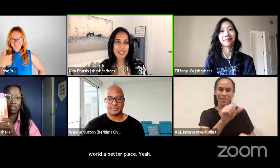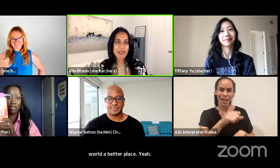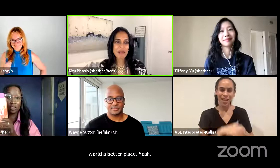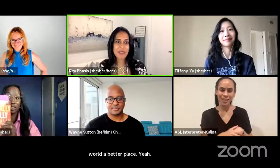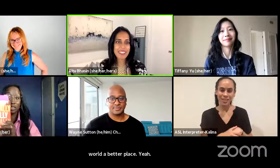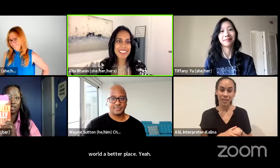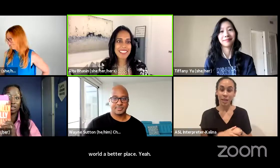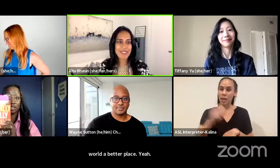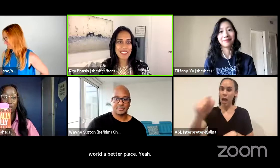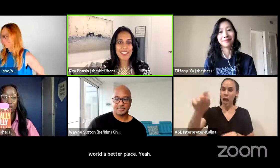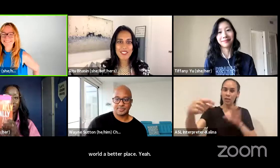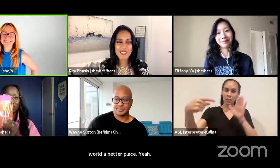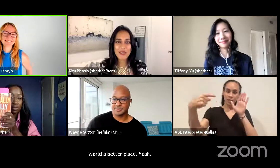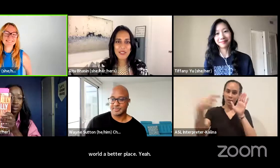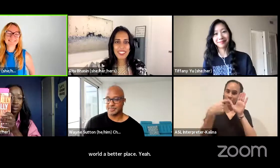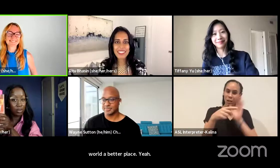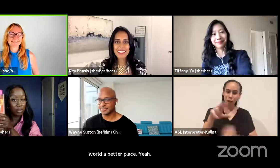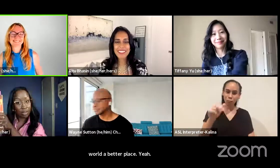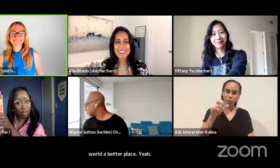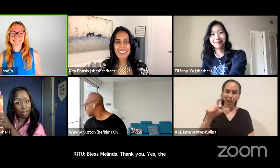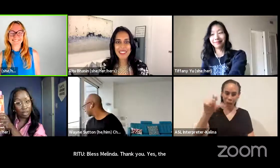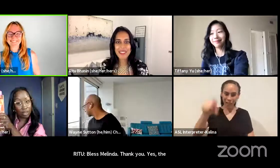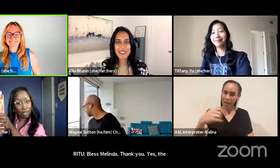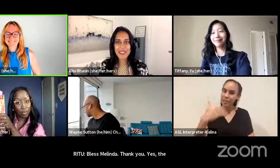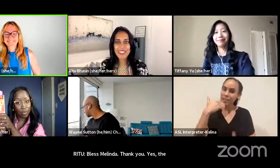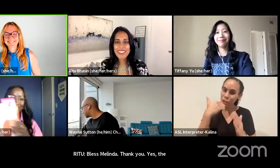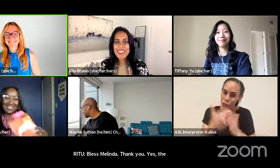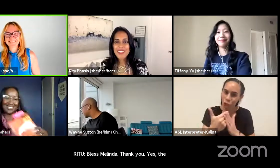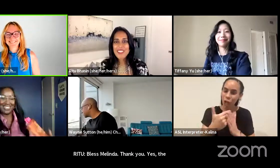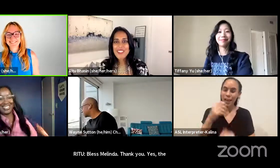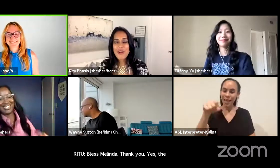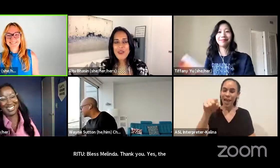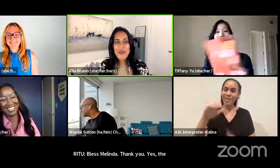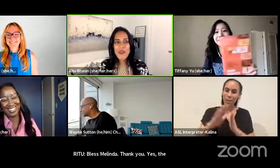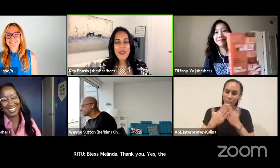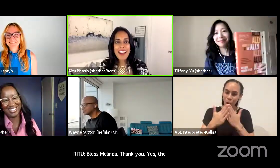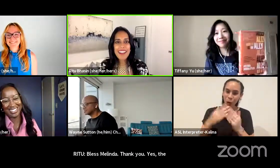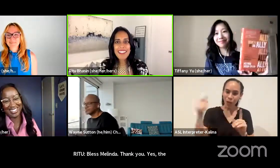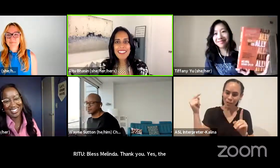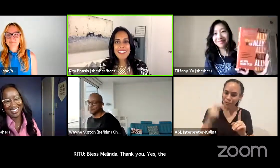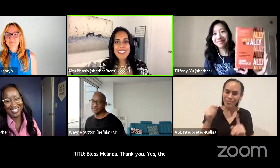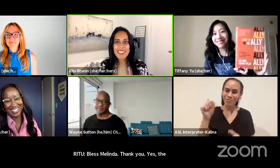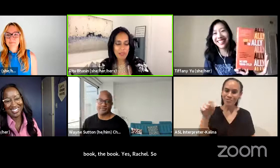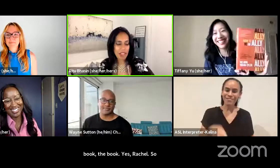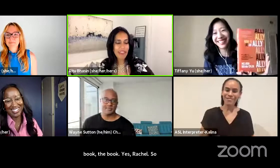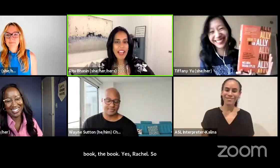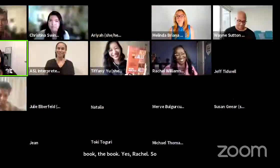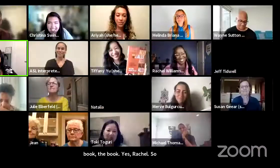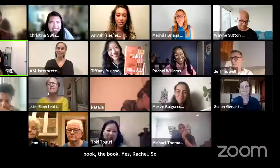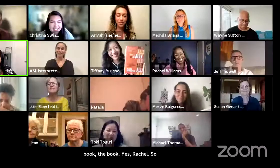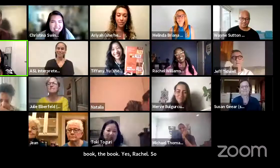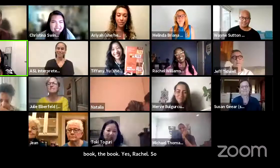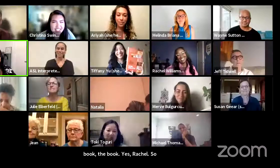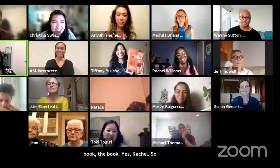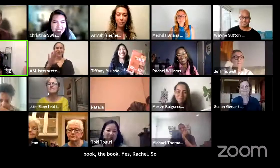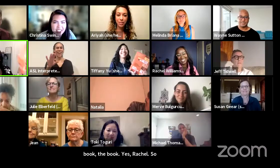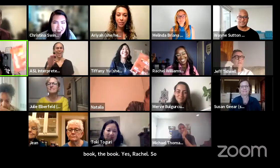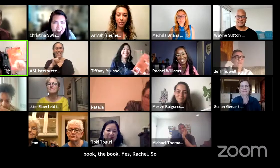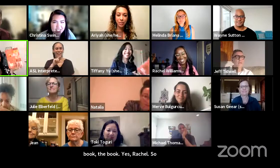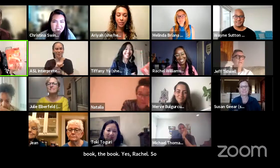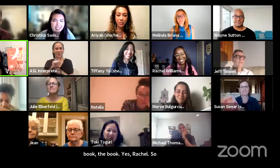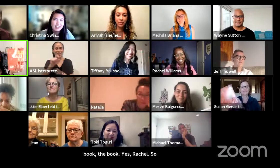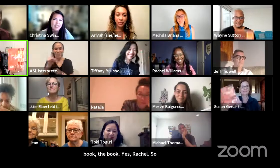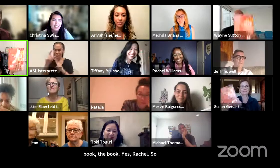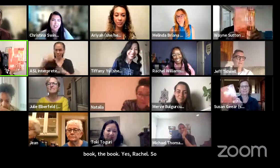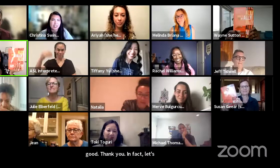the book. Yes, Rachel, so good. Thank you. So, in fact, let's take a moment. Let's all